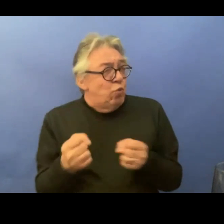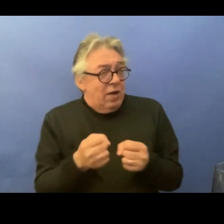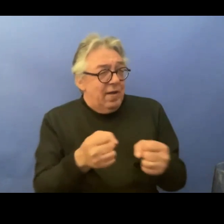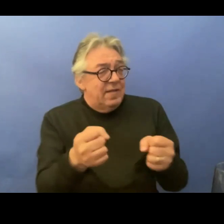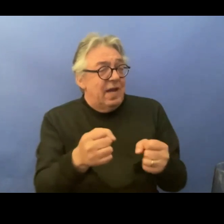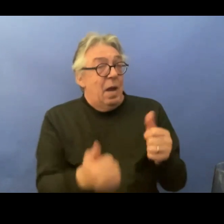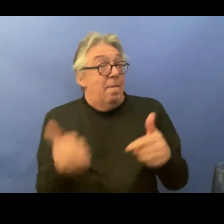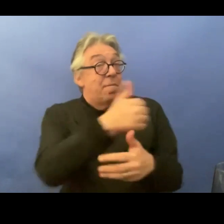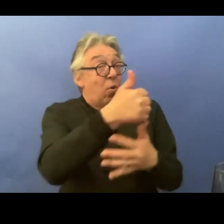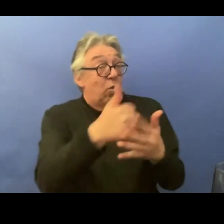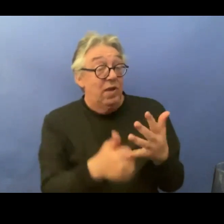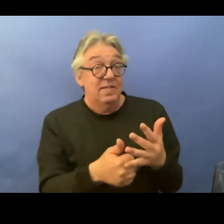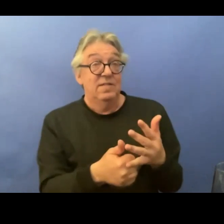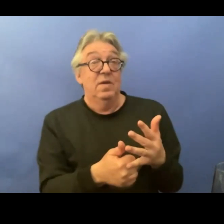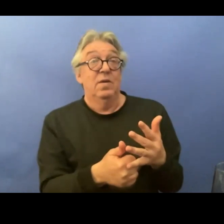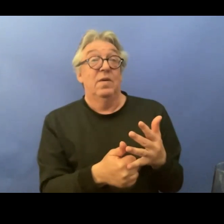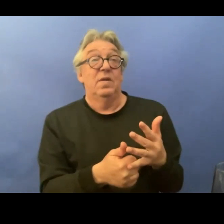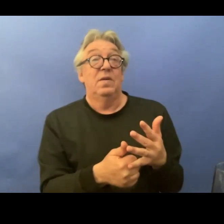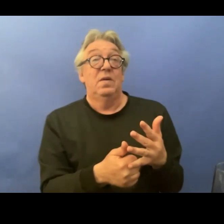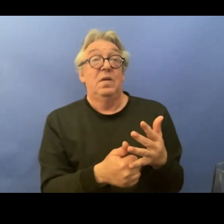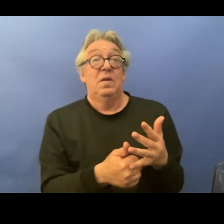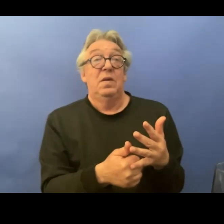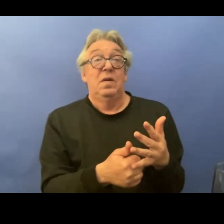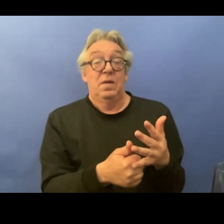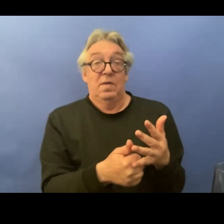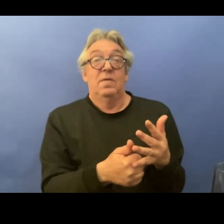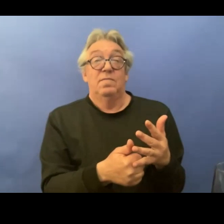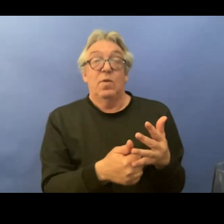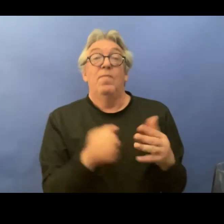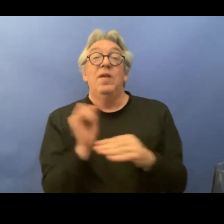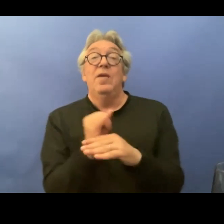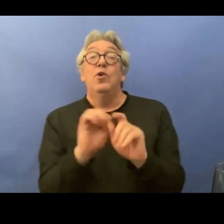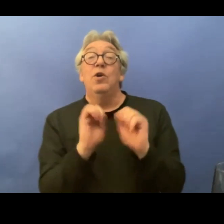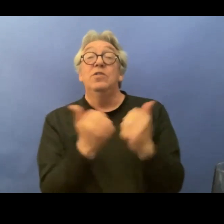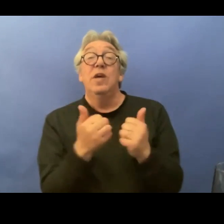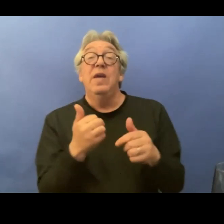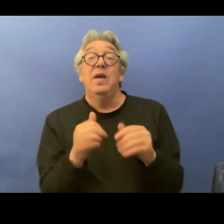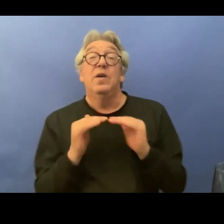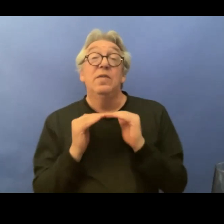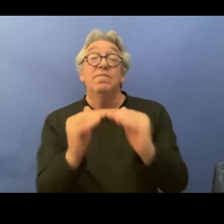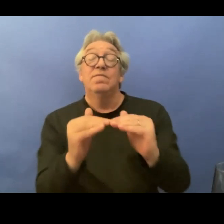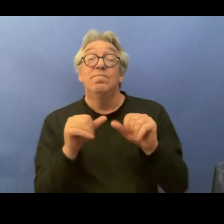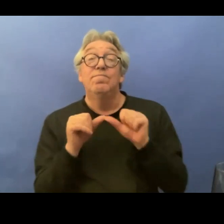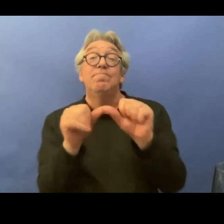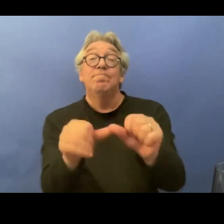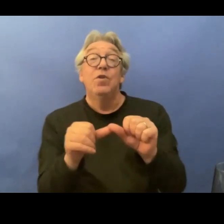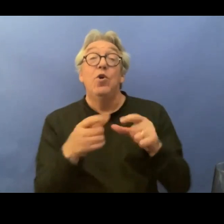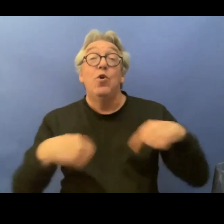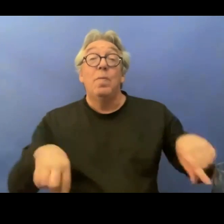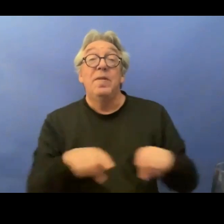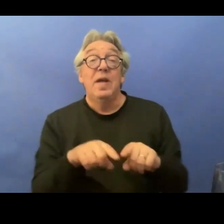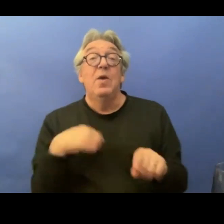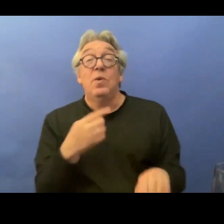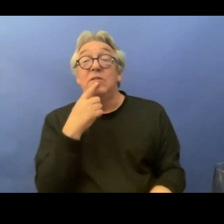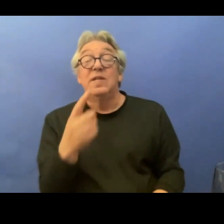across all of the strategic priorities that is covered by the Interagency Standing Committee, particularly as we underscore the importance of